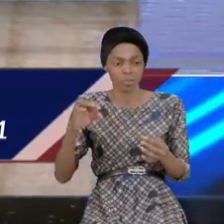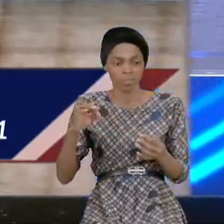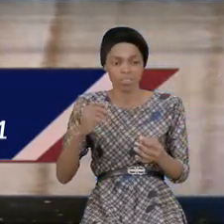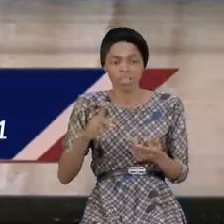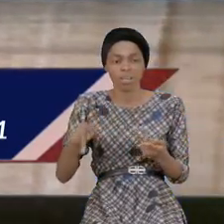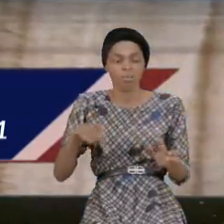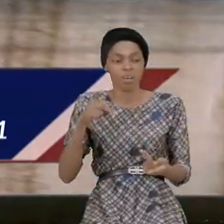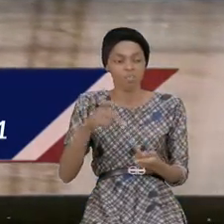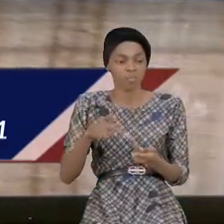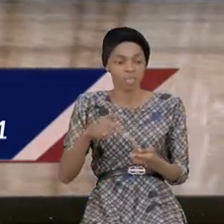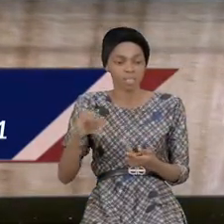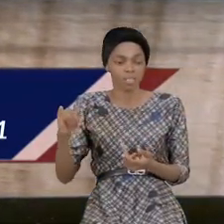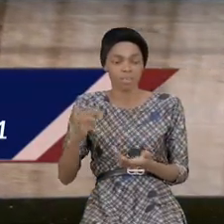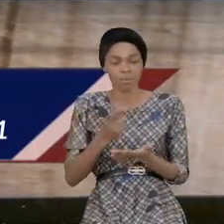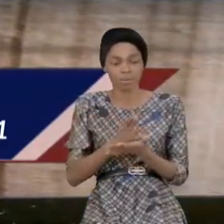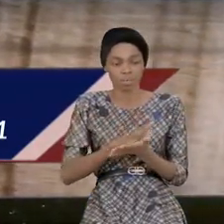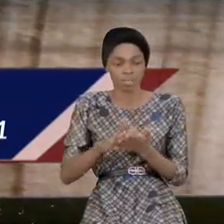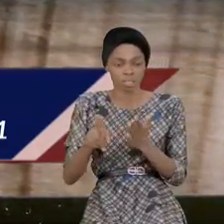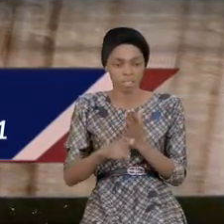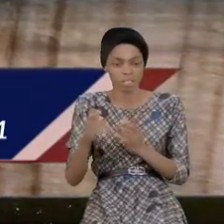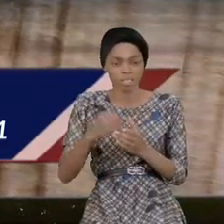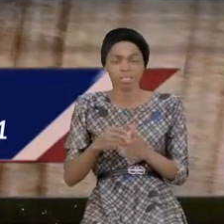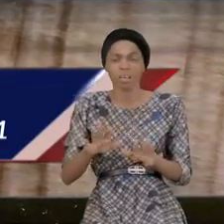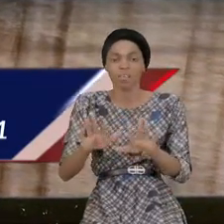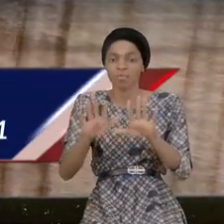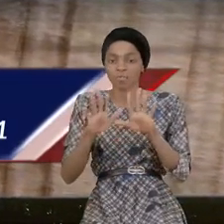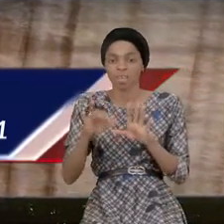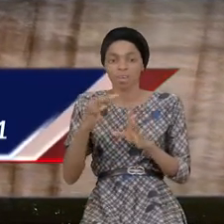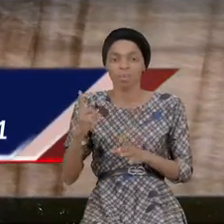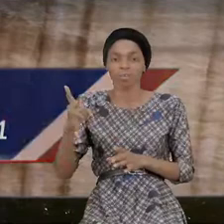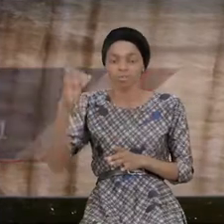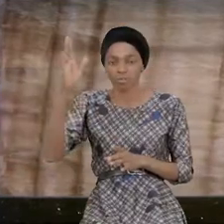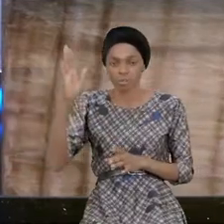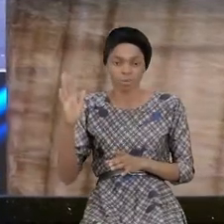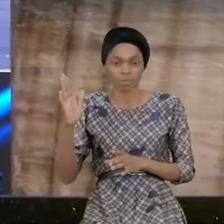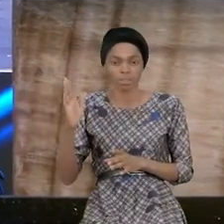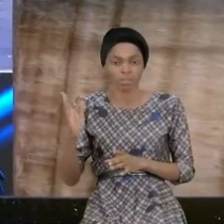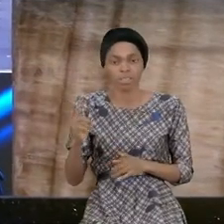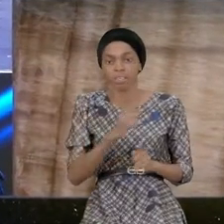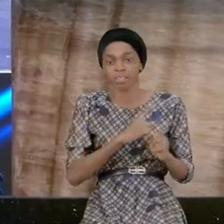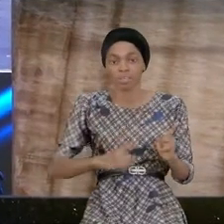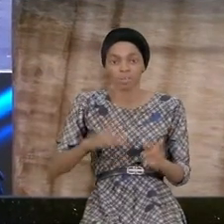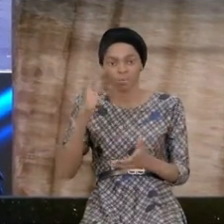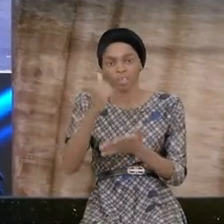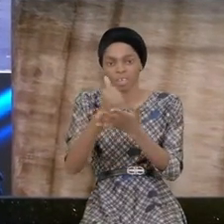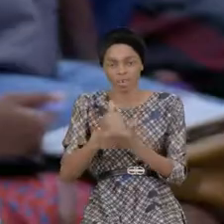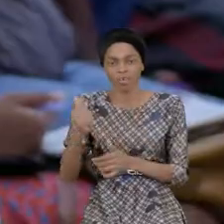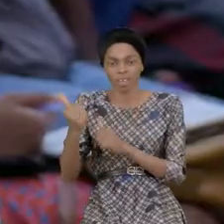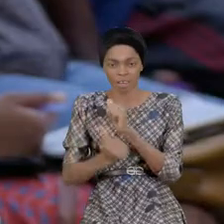perfecting holiness in the fear of God. The Lord will help